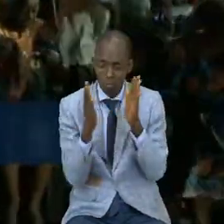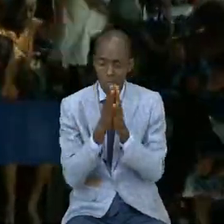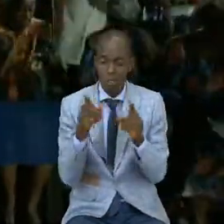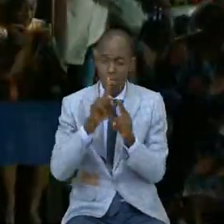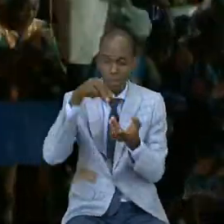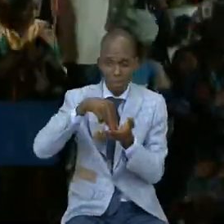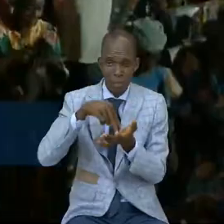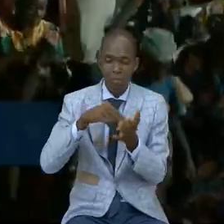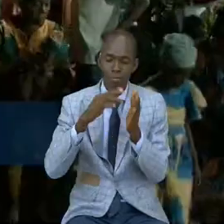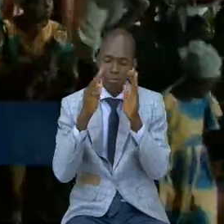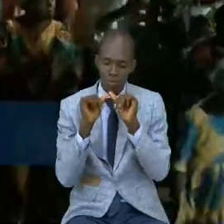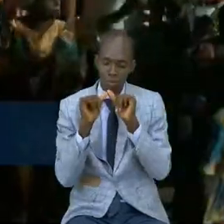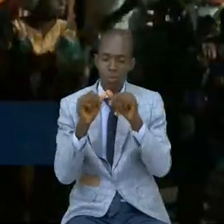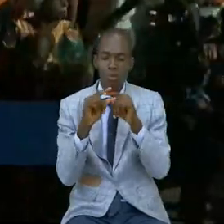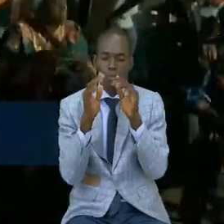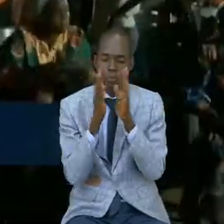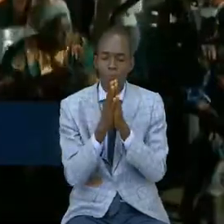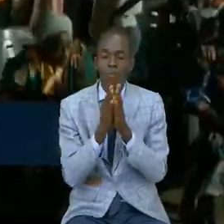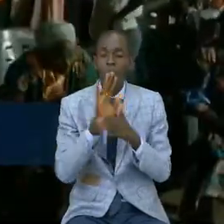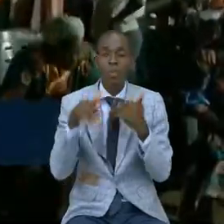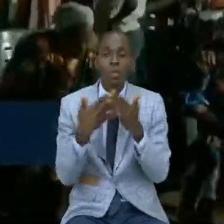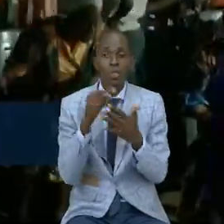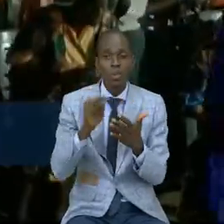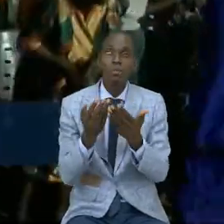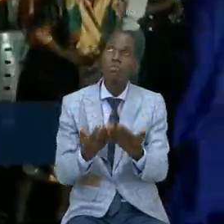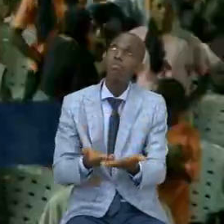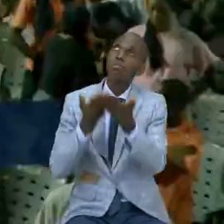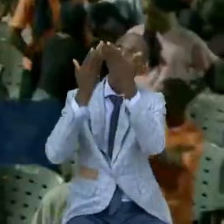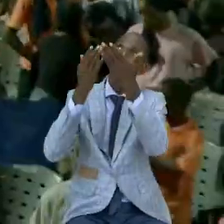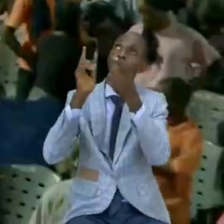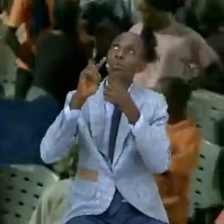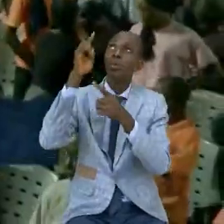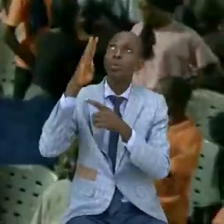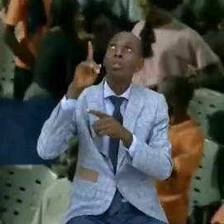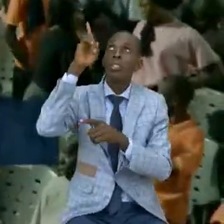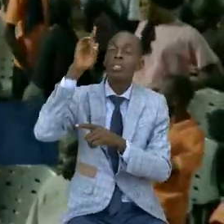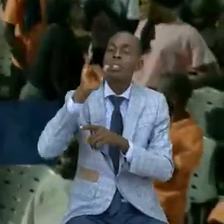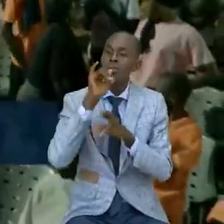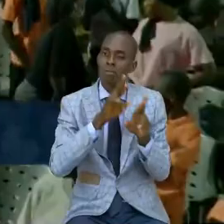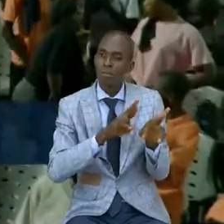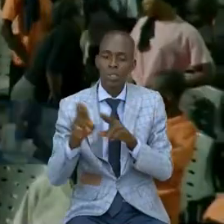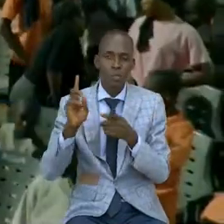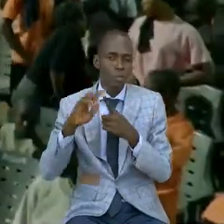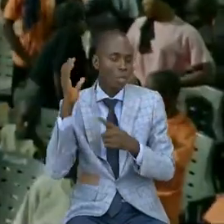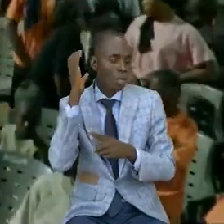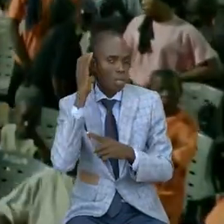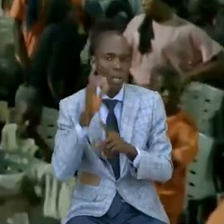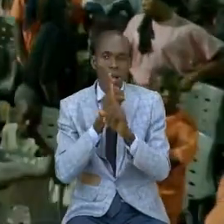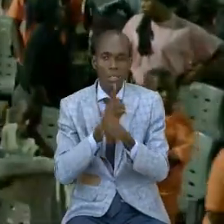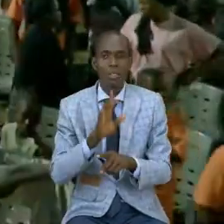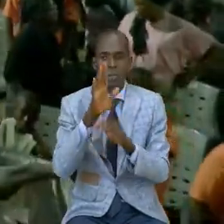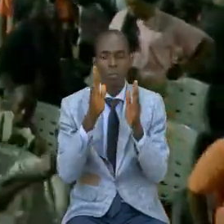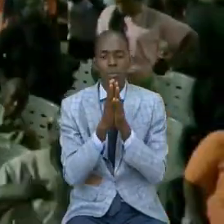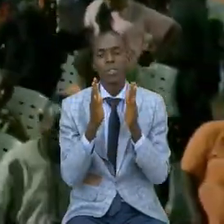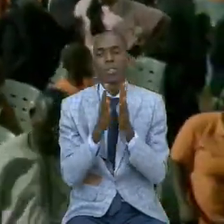And tender your request to God. He's ready to answer your prayer. If you have somebody far